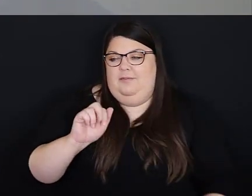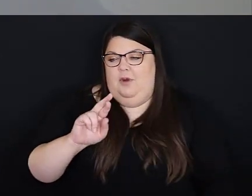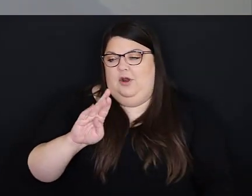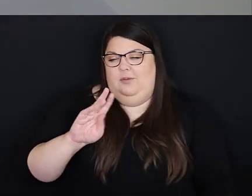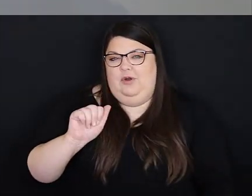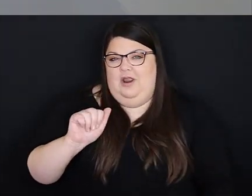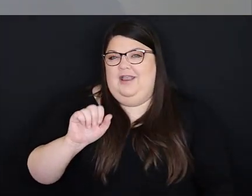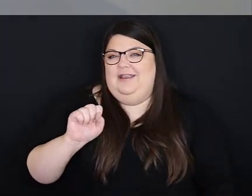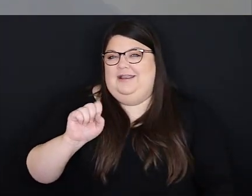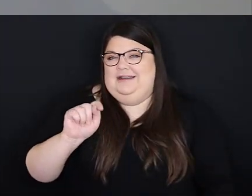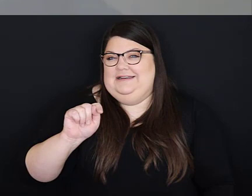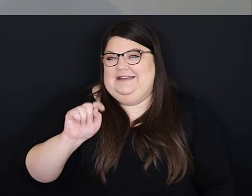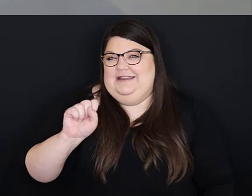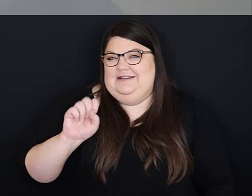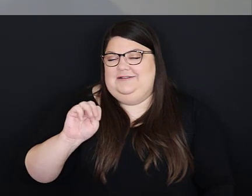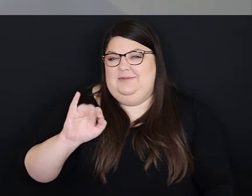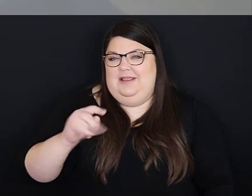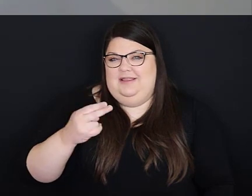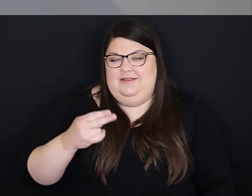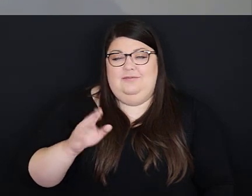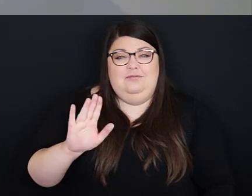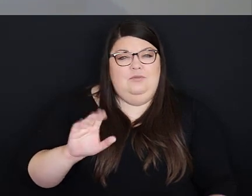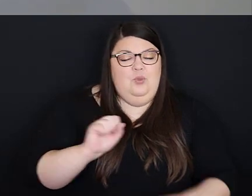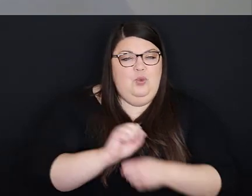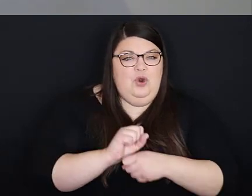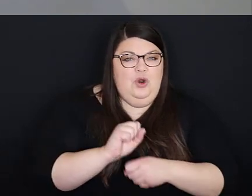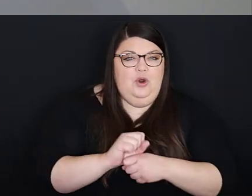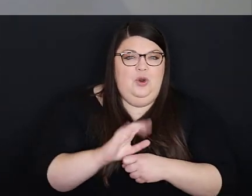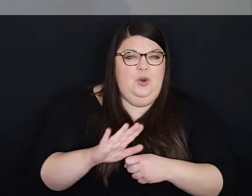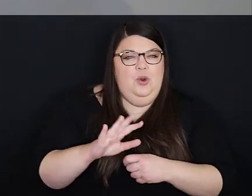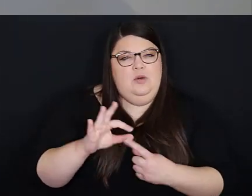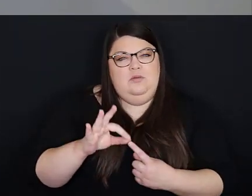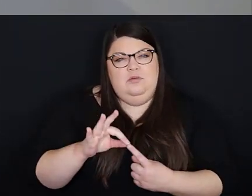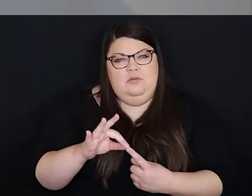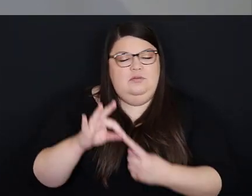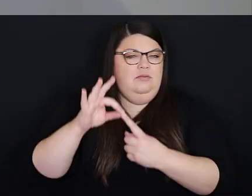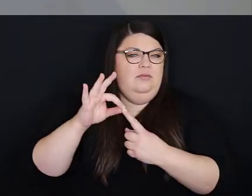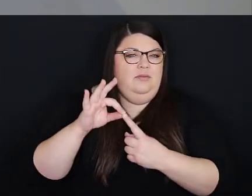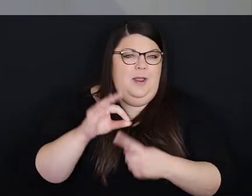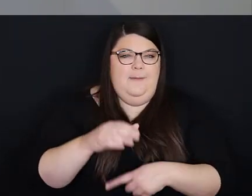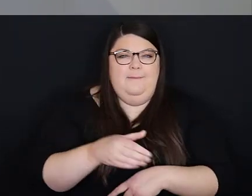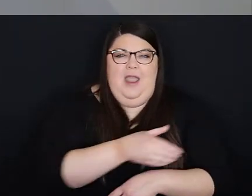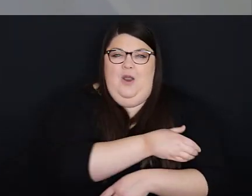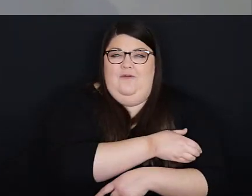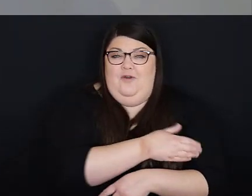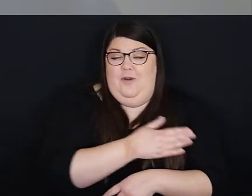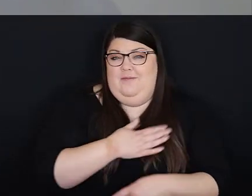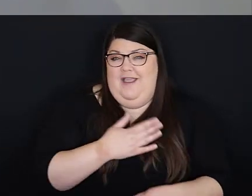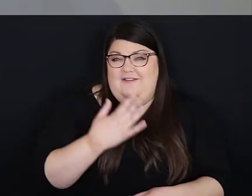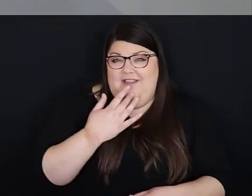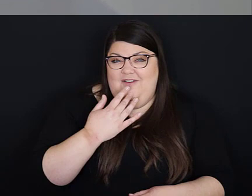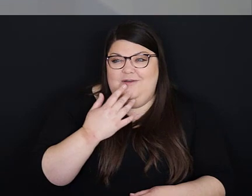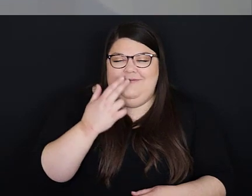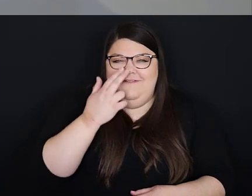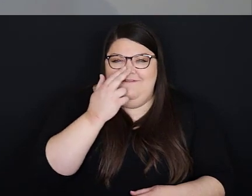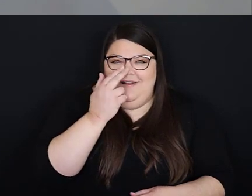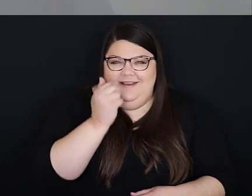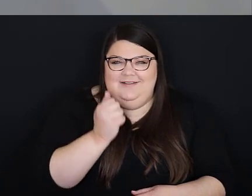Smith. The work is singular, powerful, my favorite, funny.